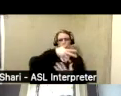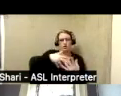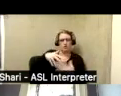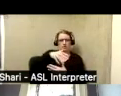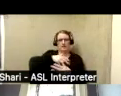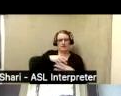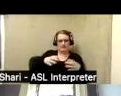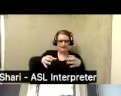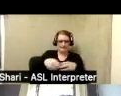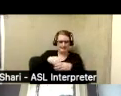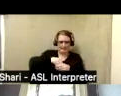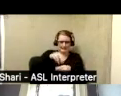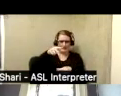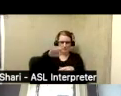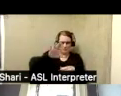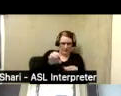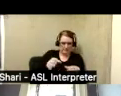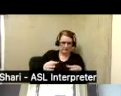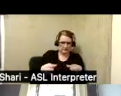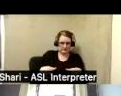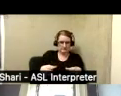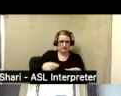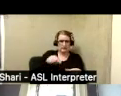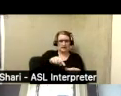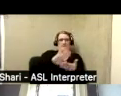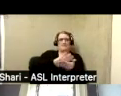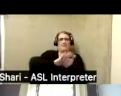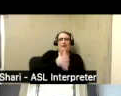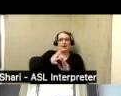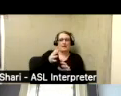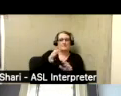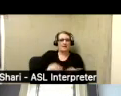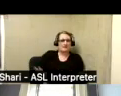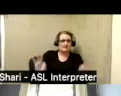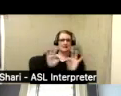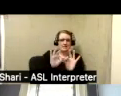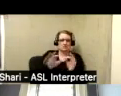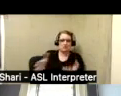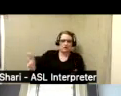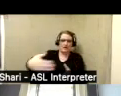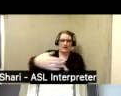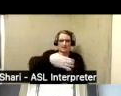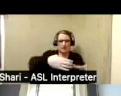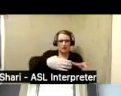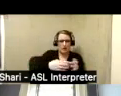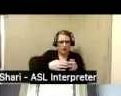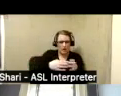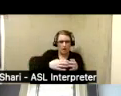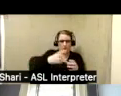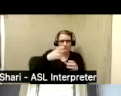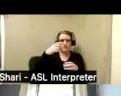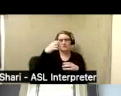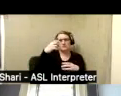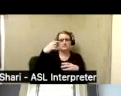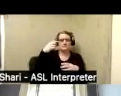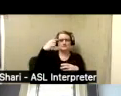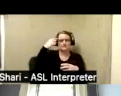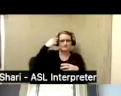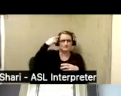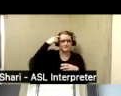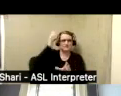space, these become essential to the gathering up of an otherwise dispersed psychical